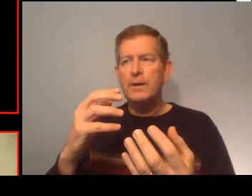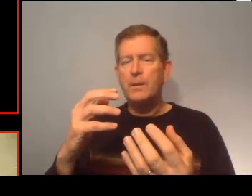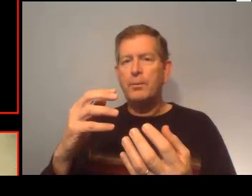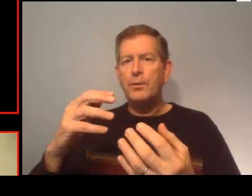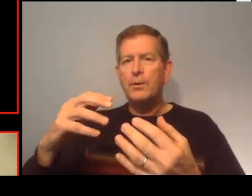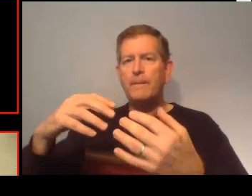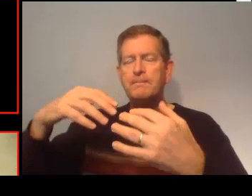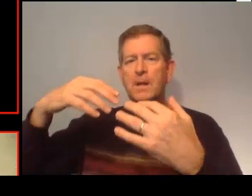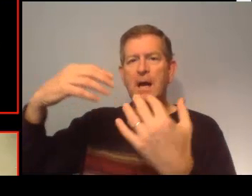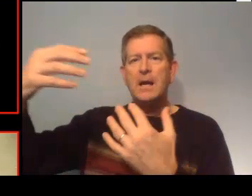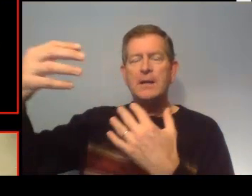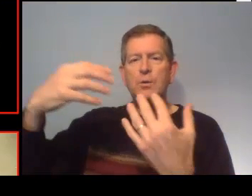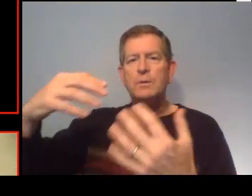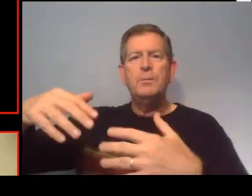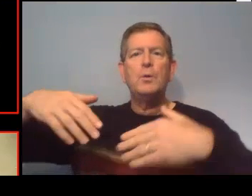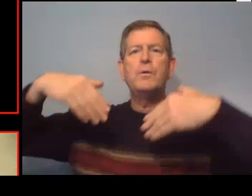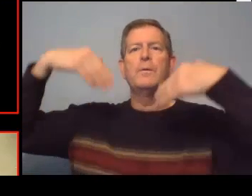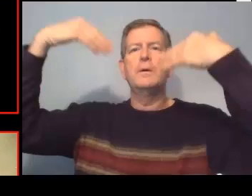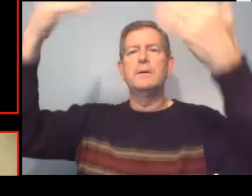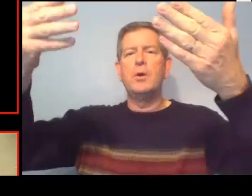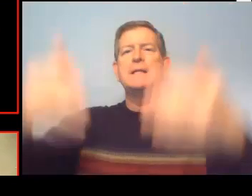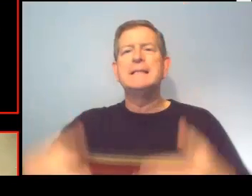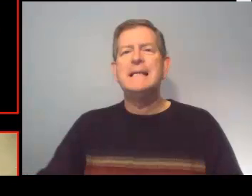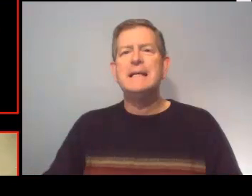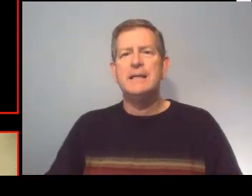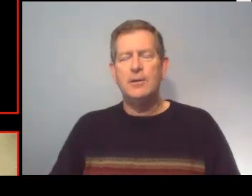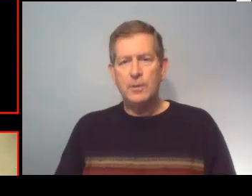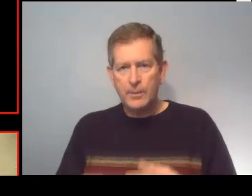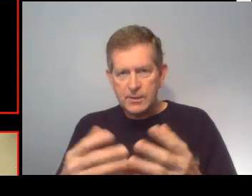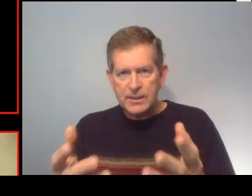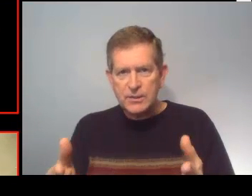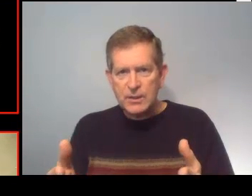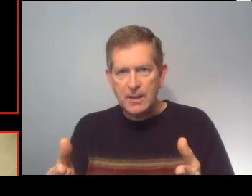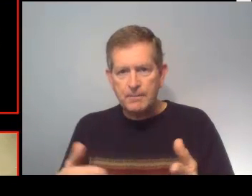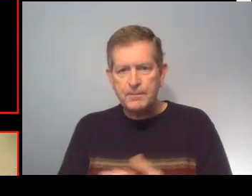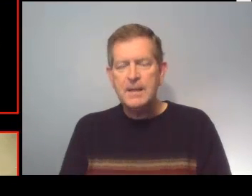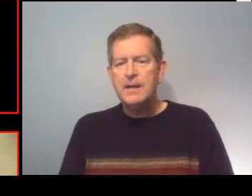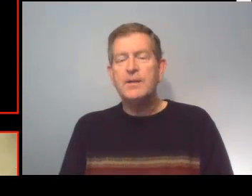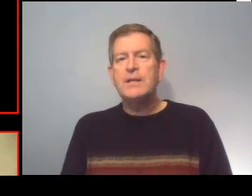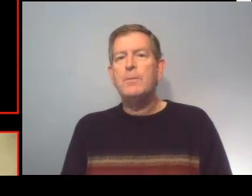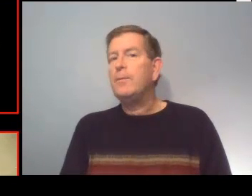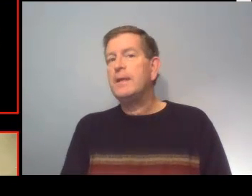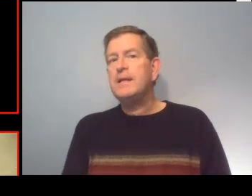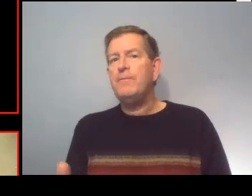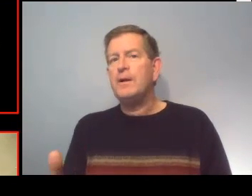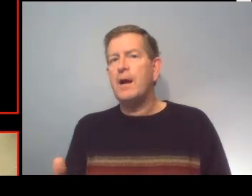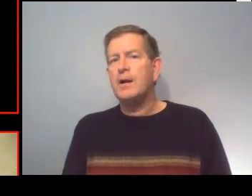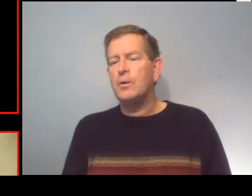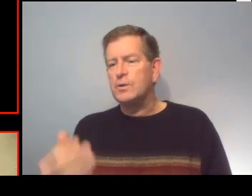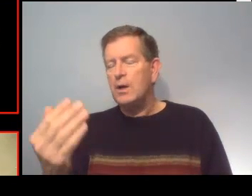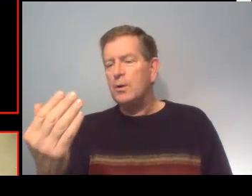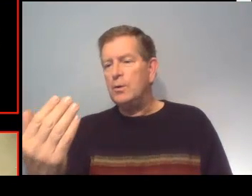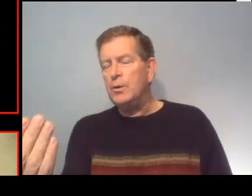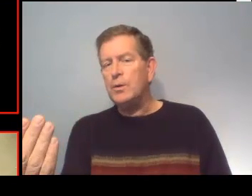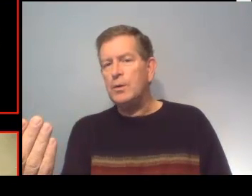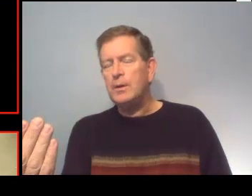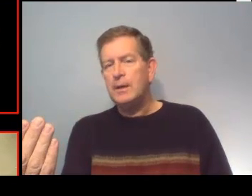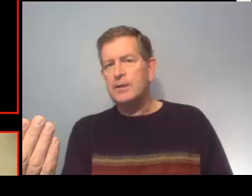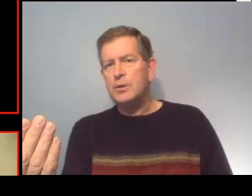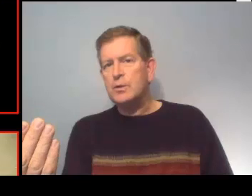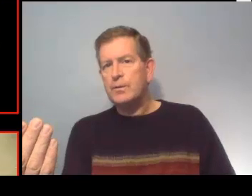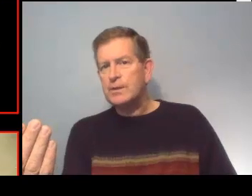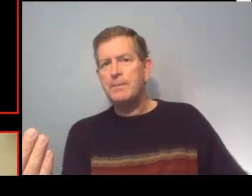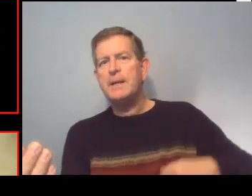I'm referring to the plural, un and une both go to des when I want to say some. In the same way with the definite articles,